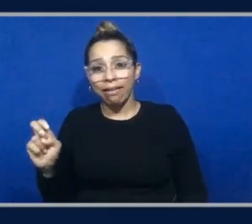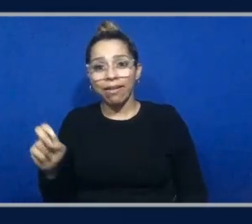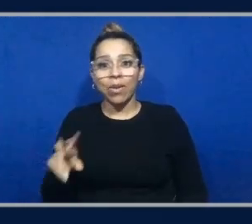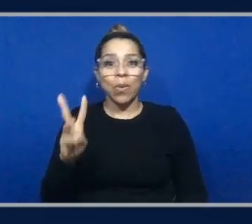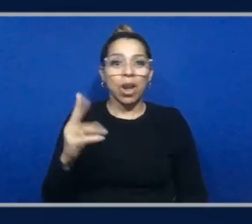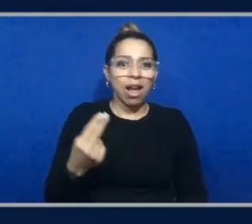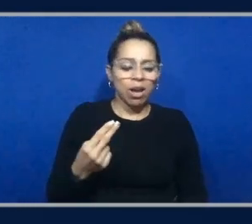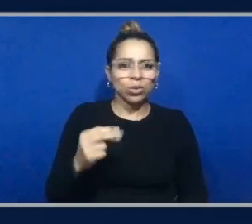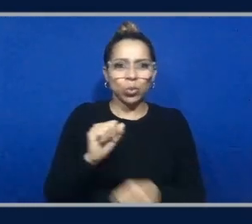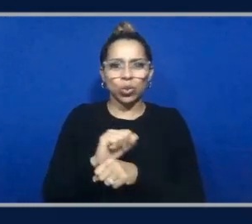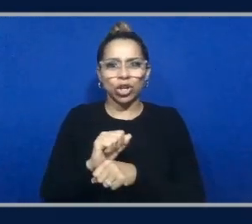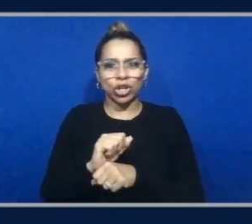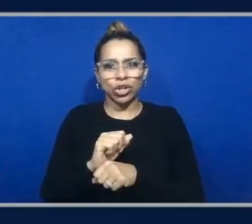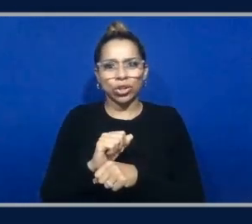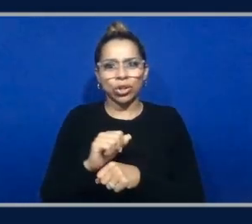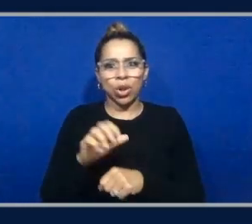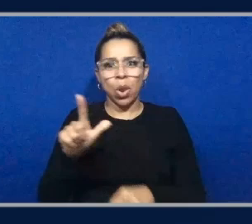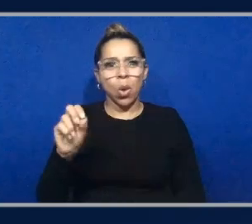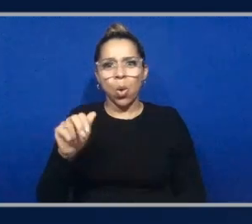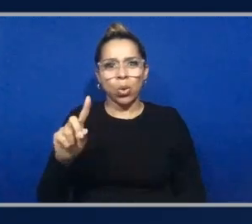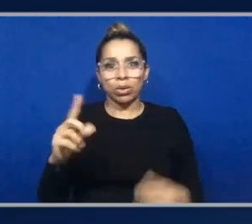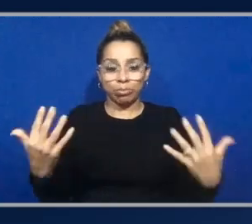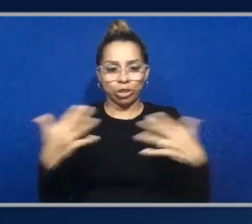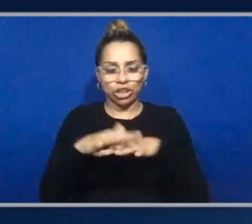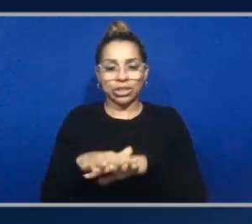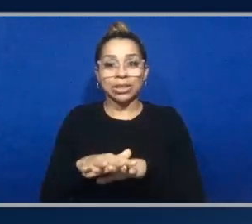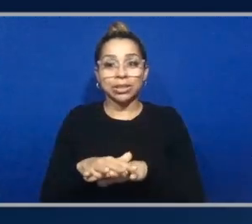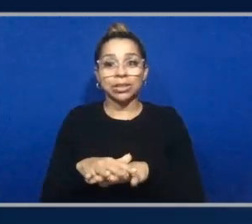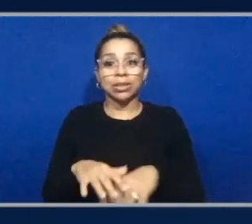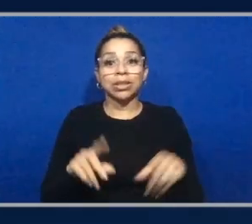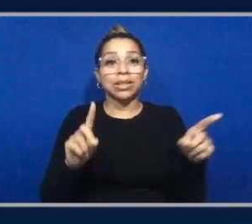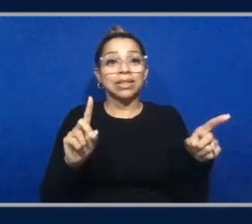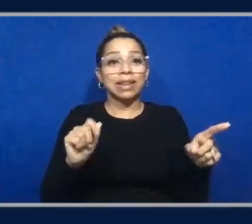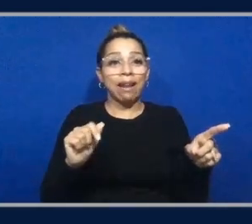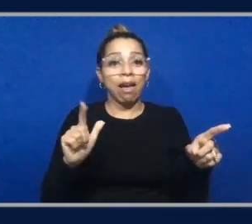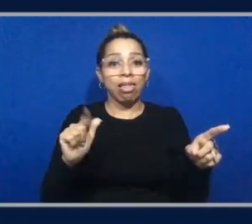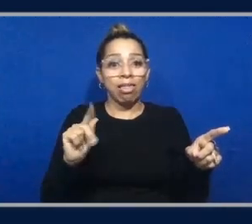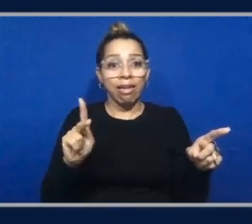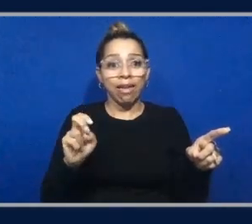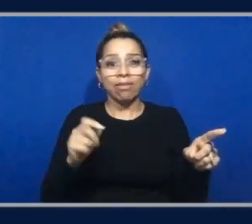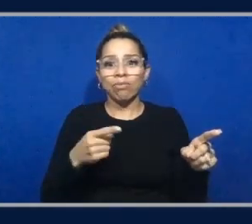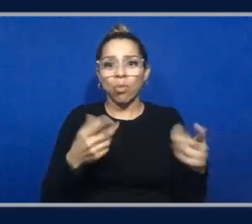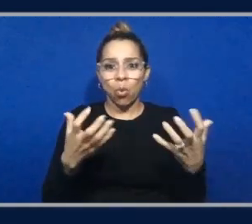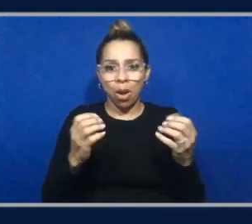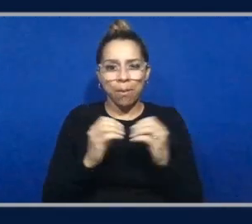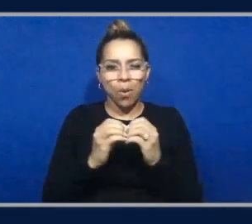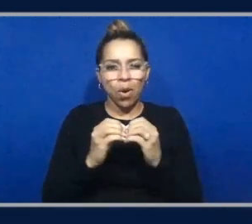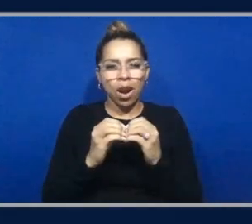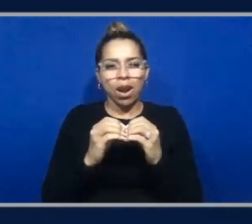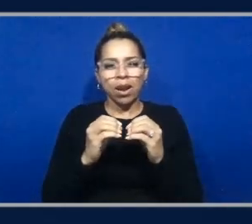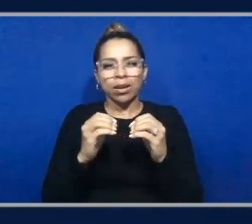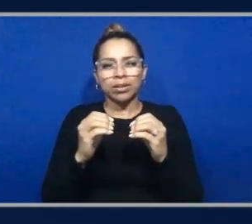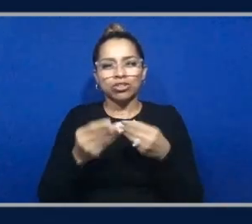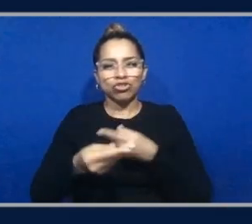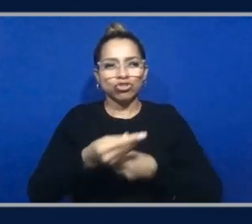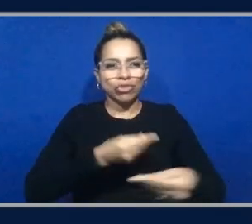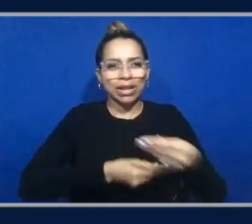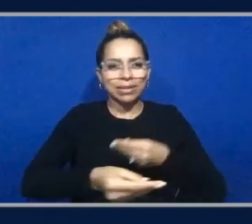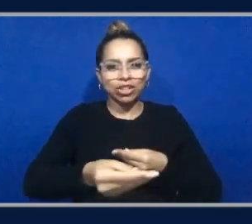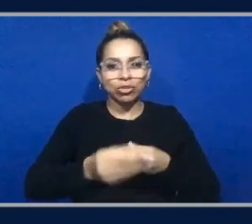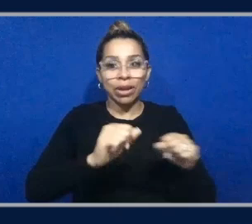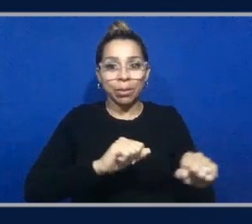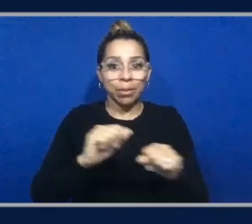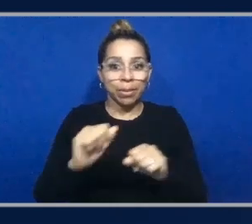Like customers who are using data lakes, they want more and more kind of transactional capabilities from their data lakes. Similarly, customers who use the